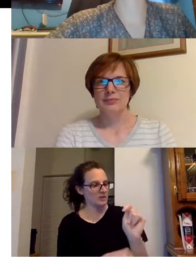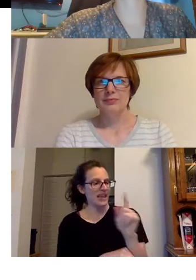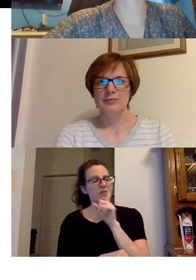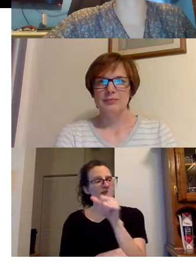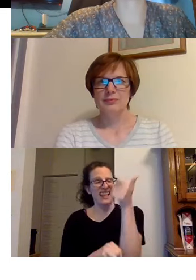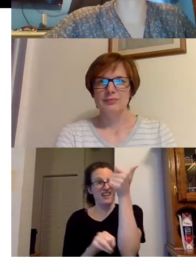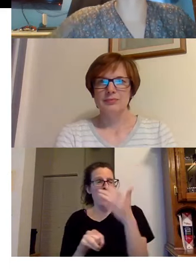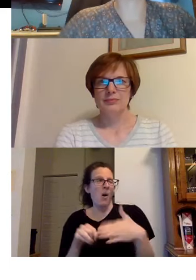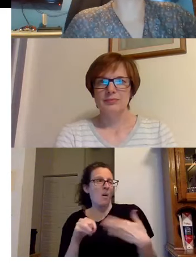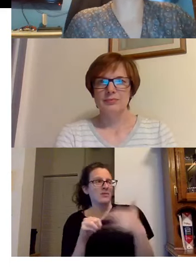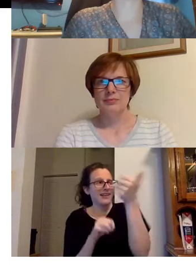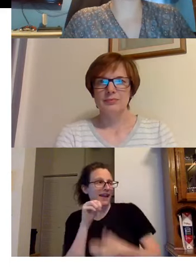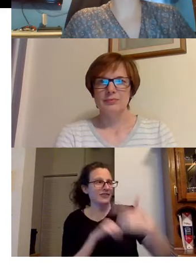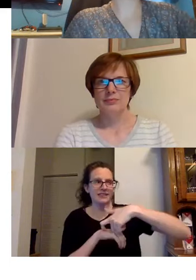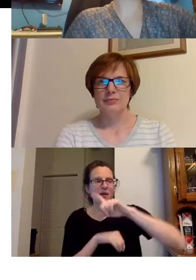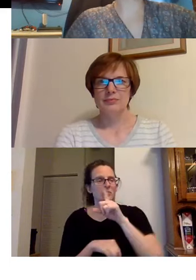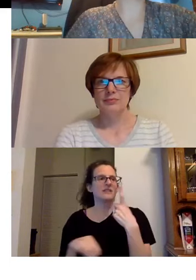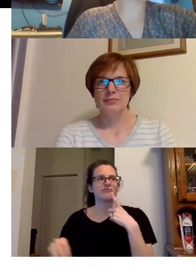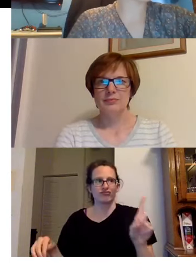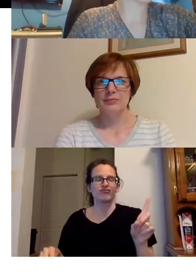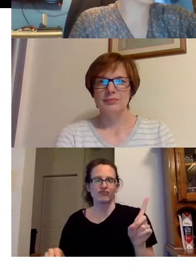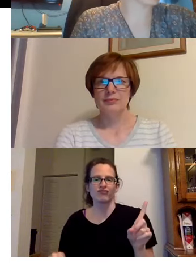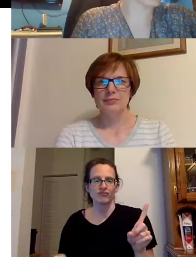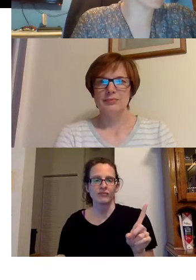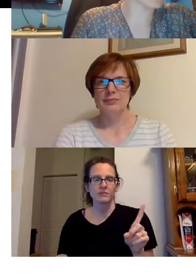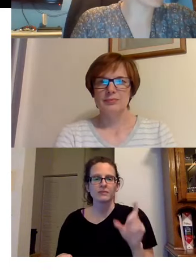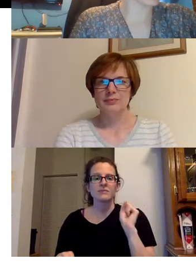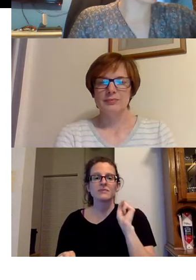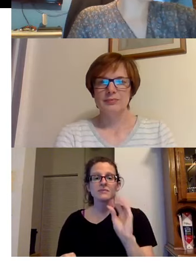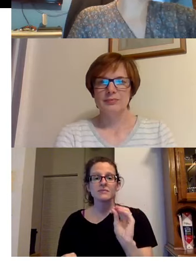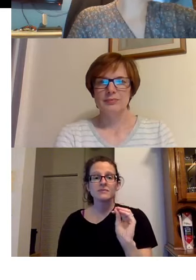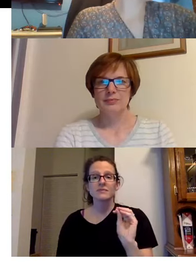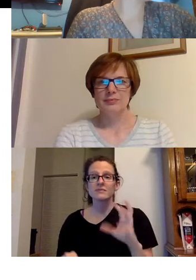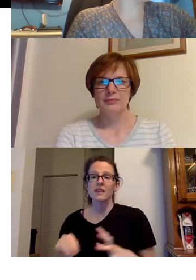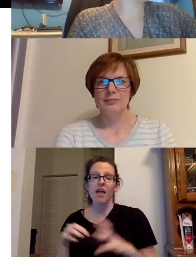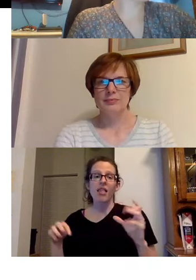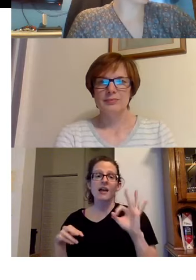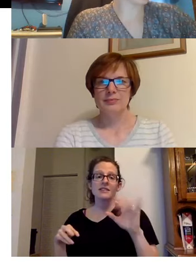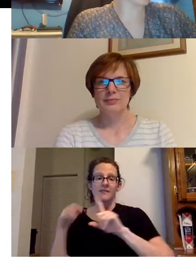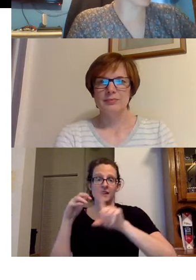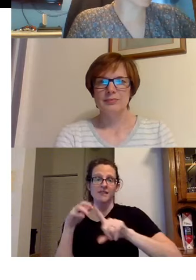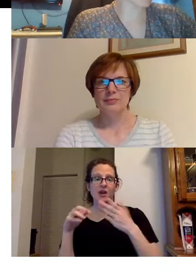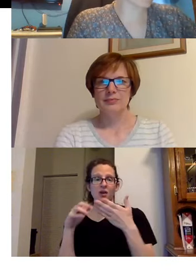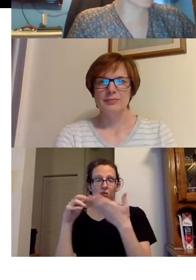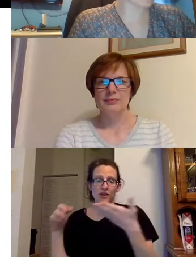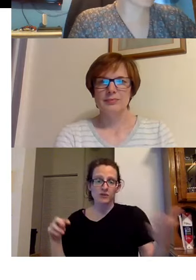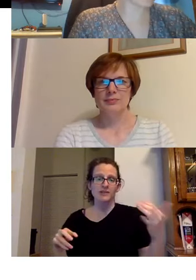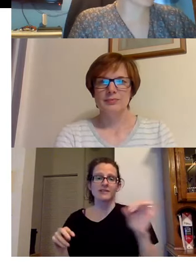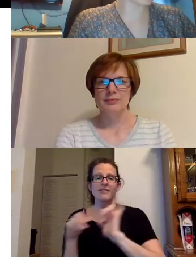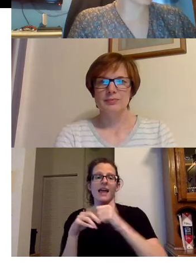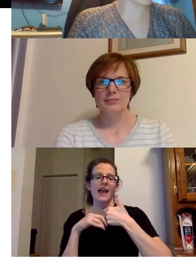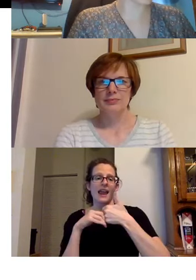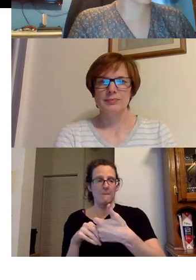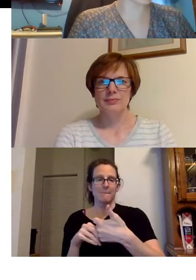time it works. So there are lots of resources available that we can help connect you